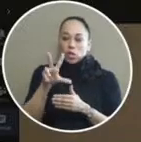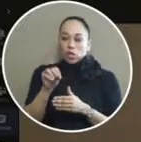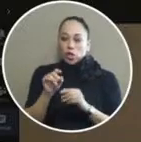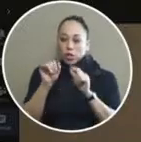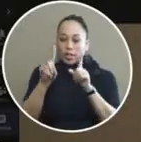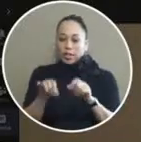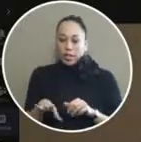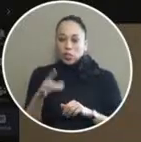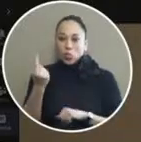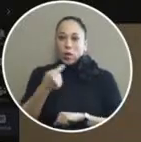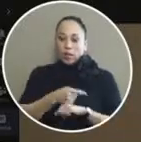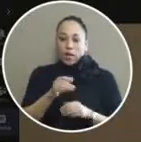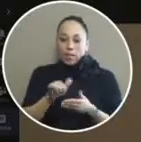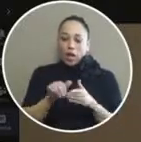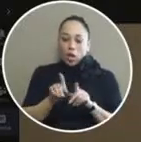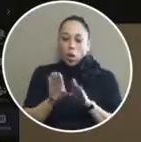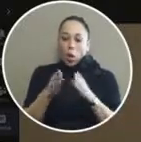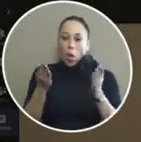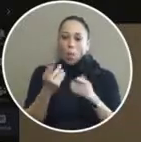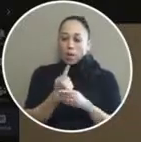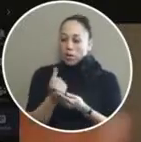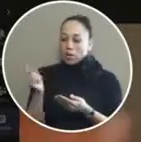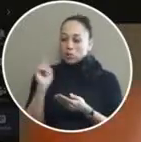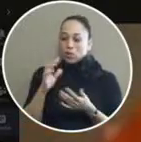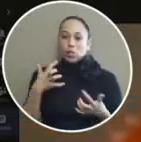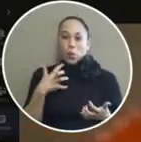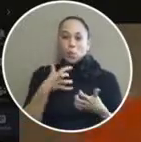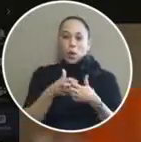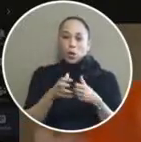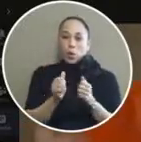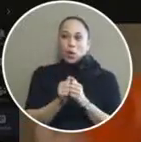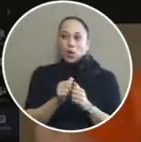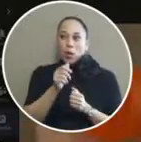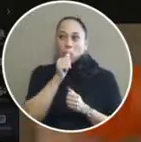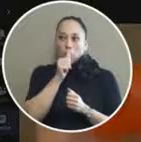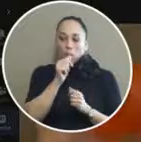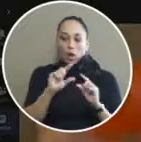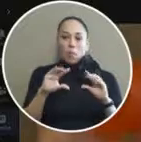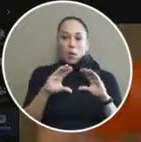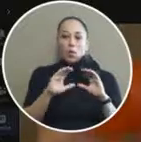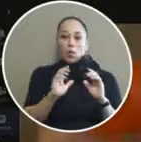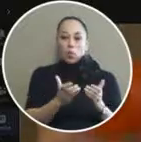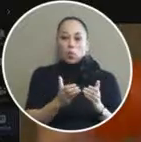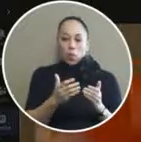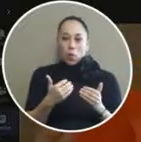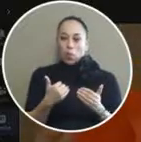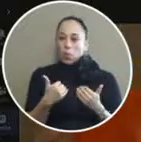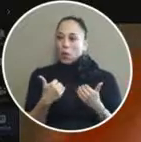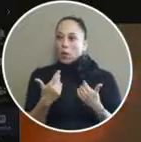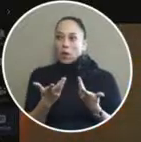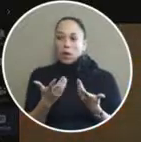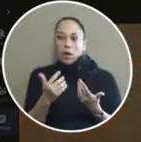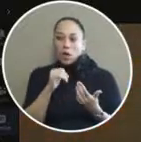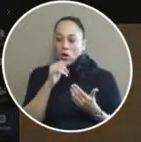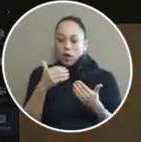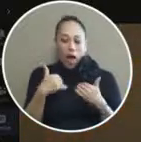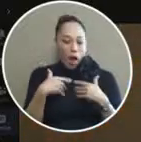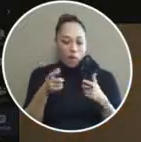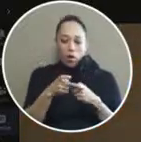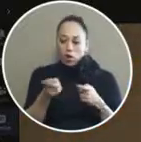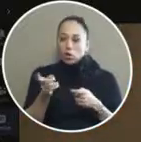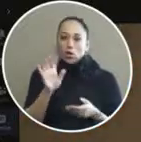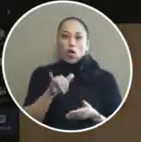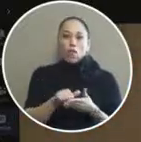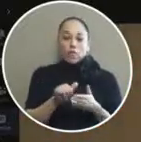day. They were open last week. It was a partnership with a private group. We don't have control necessarily over a private group if they